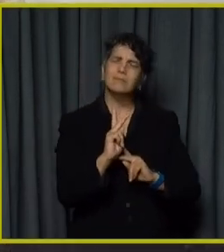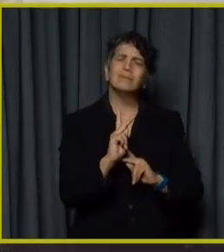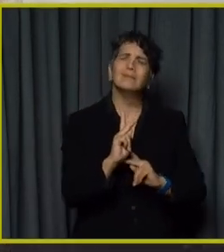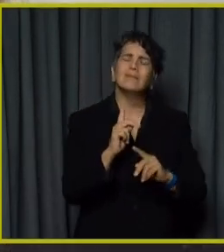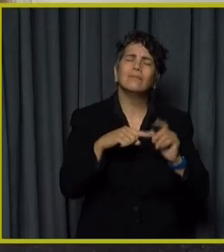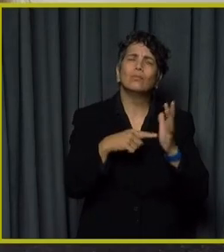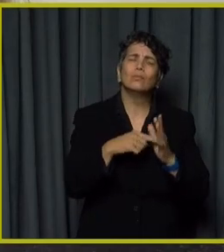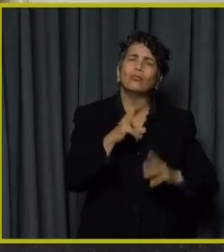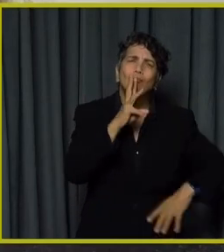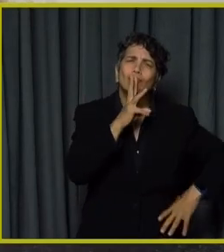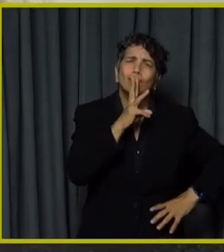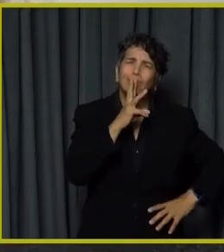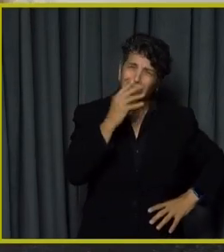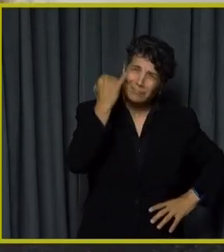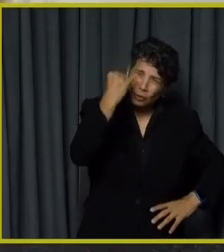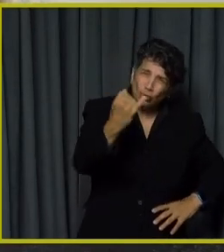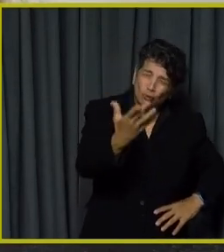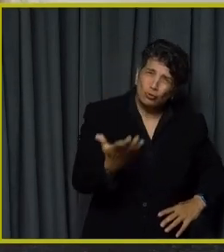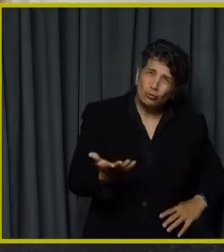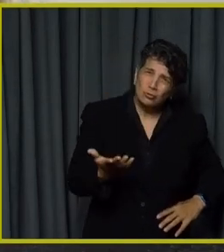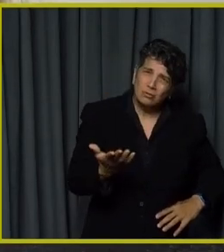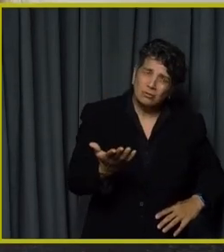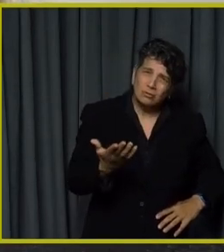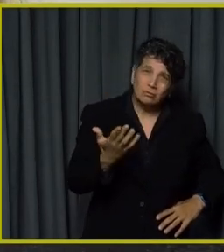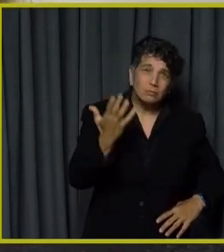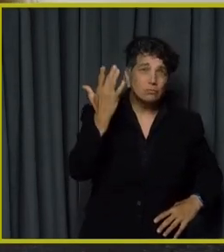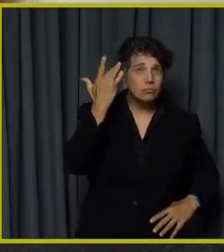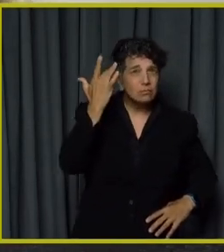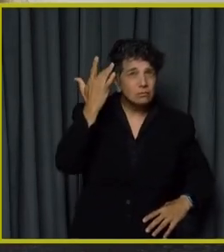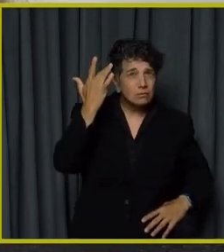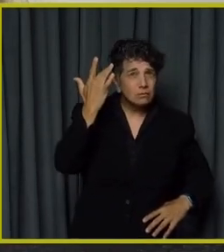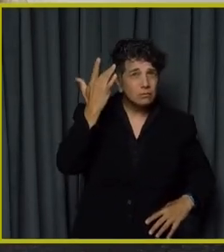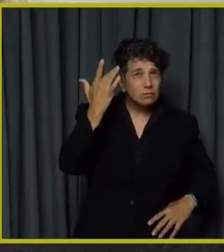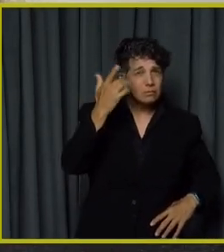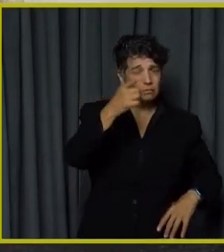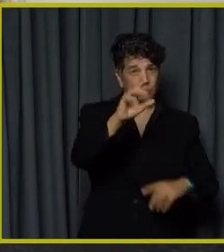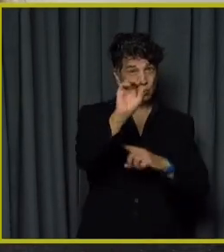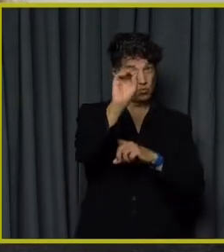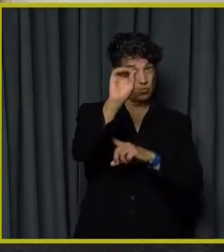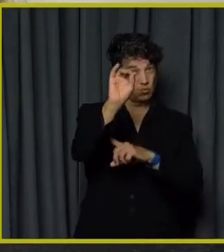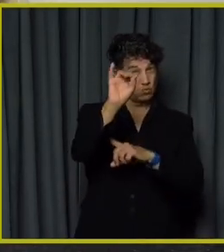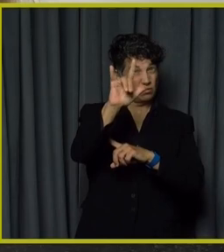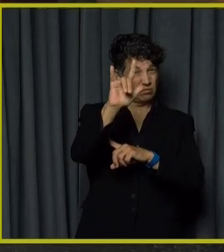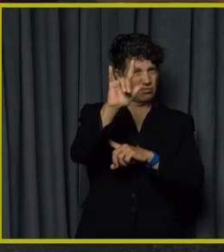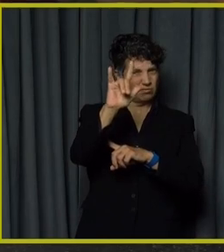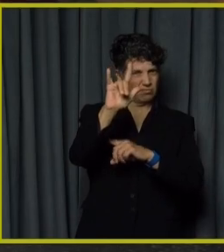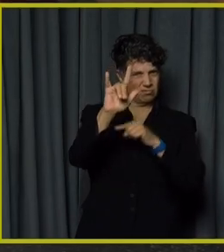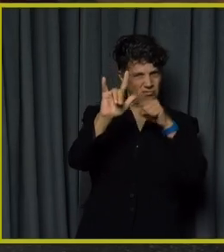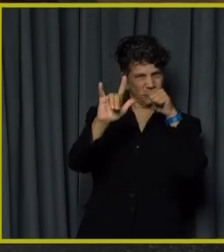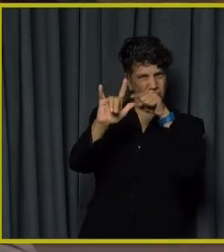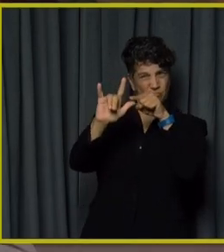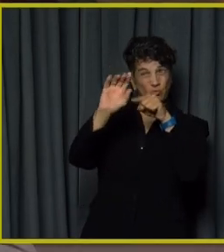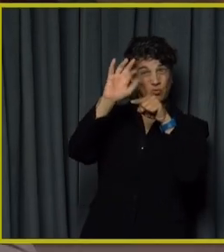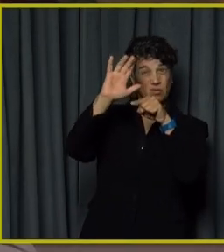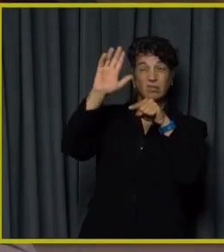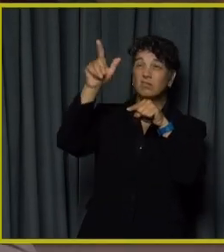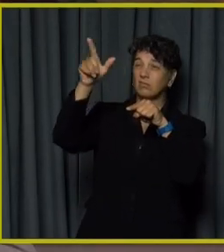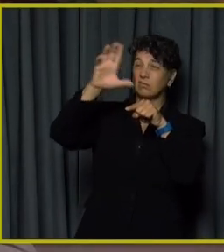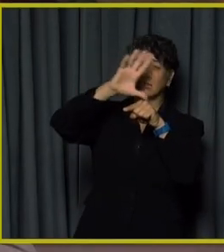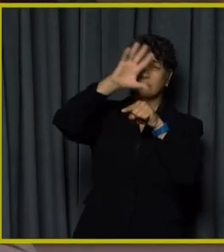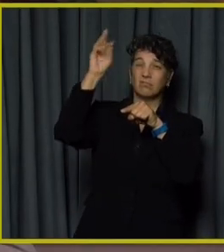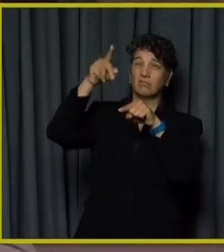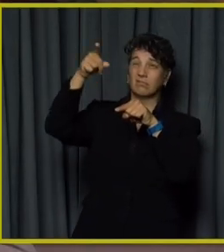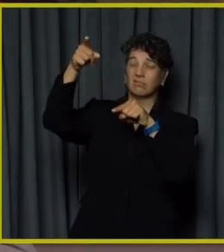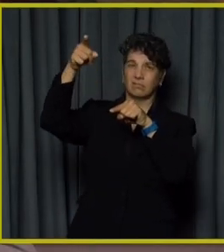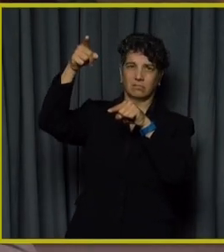and the toxins from the fossil fuel industry particularly harm communities of color. Investments in clean water